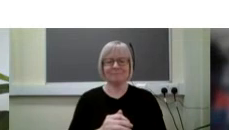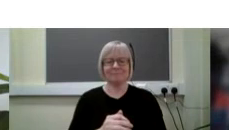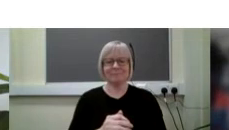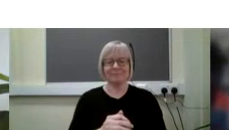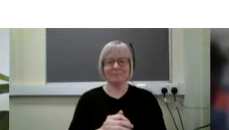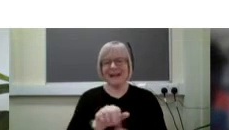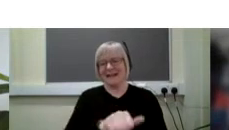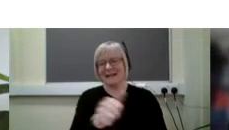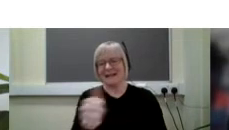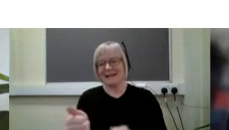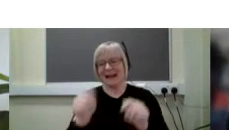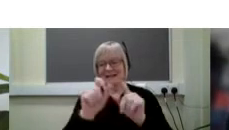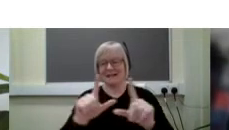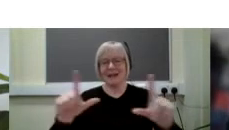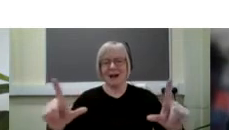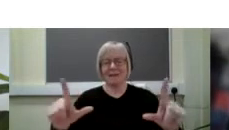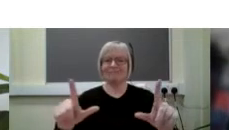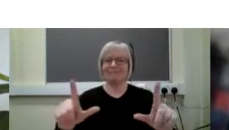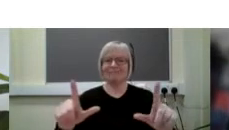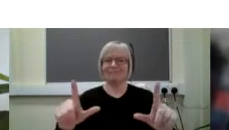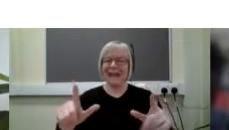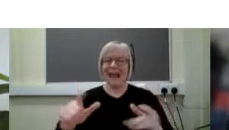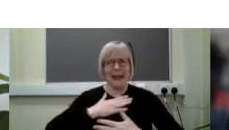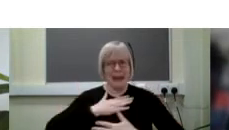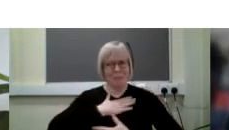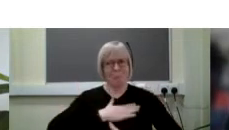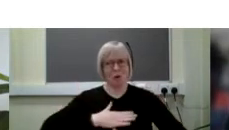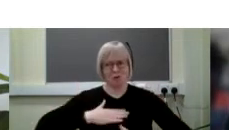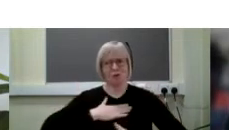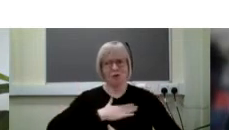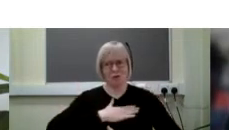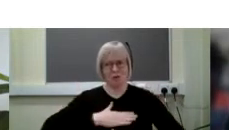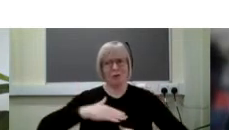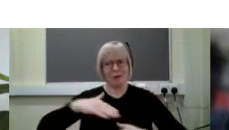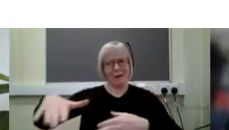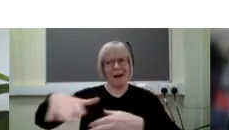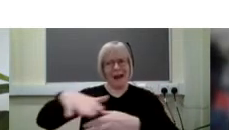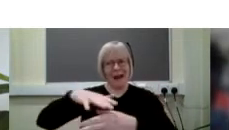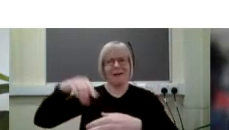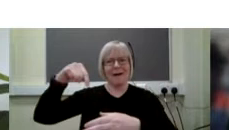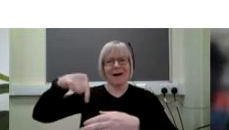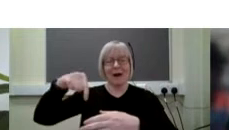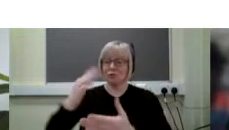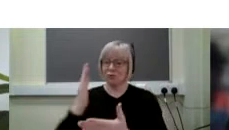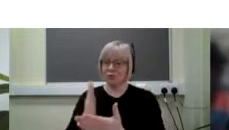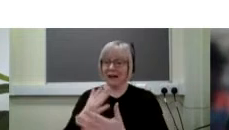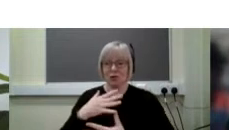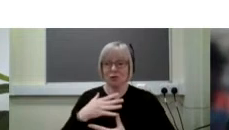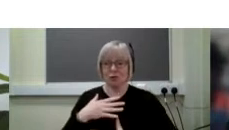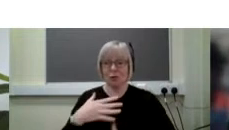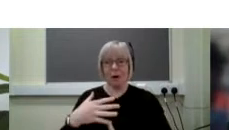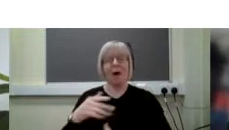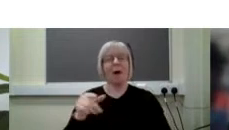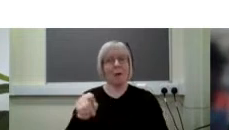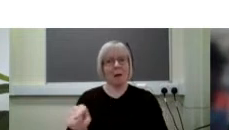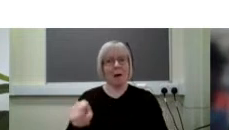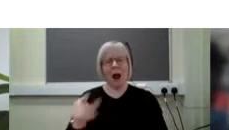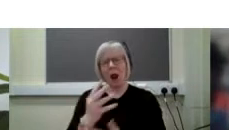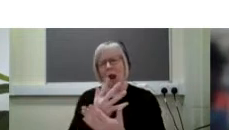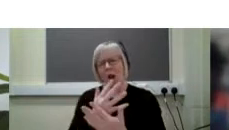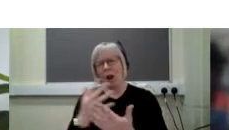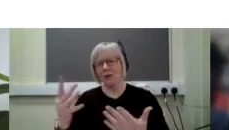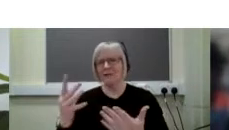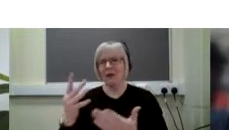And the emotional side of things, you know, in many ways was quite shocking. There was a lot of uncertainty